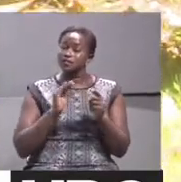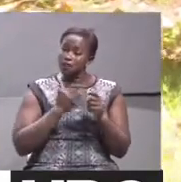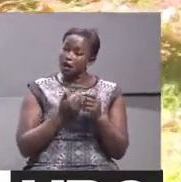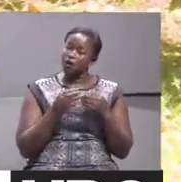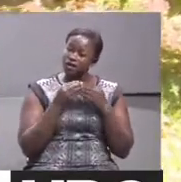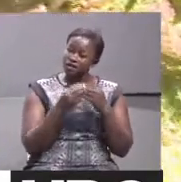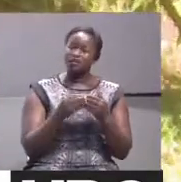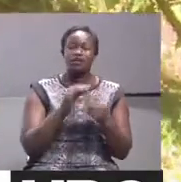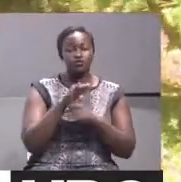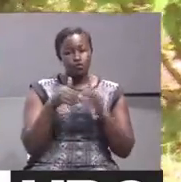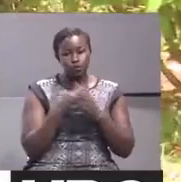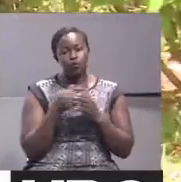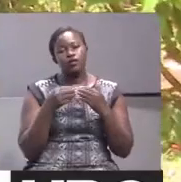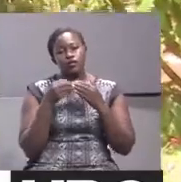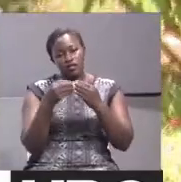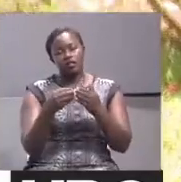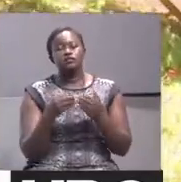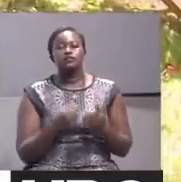bonna